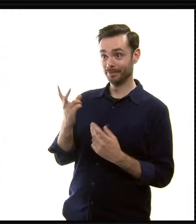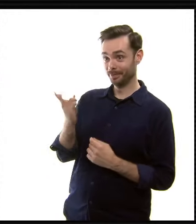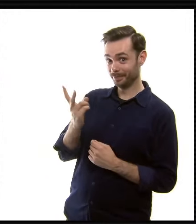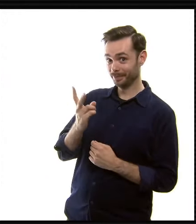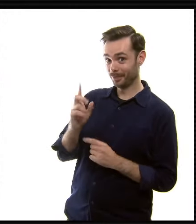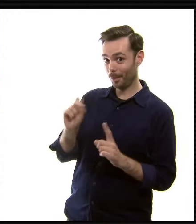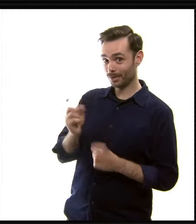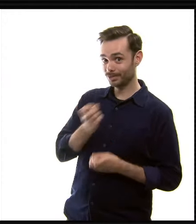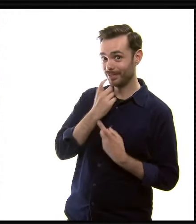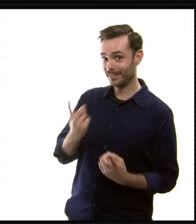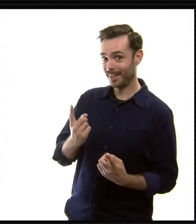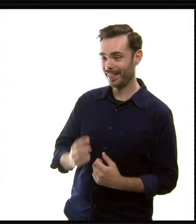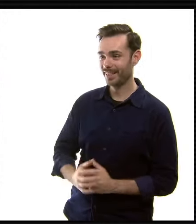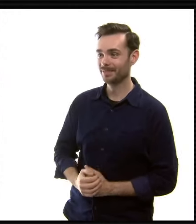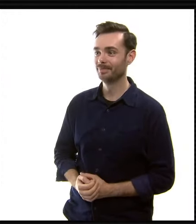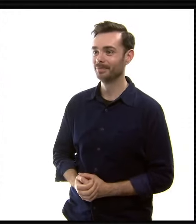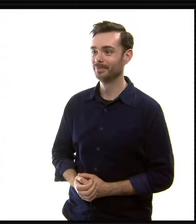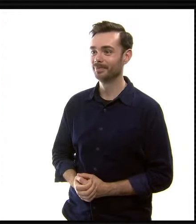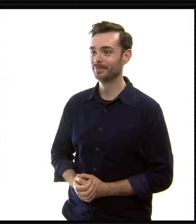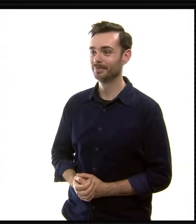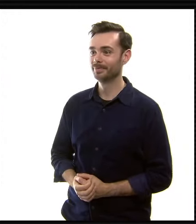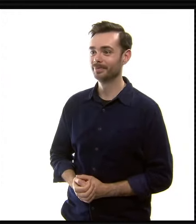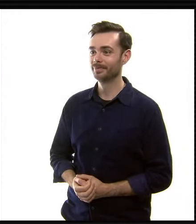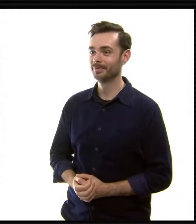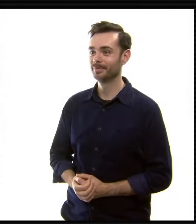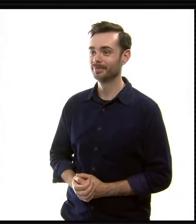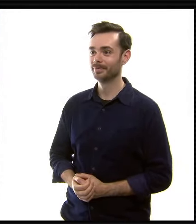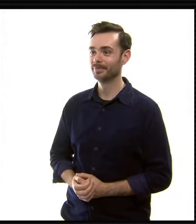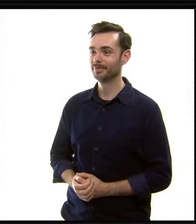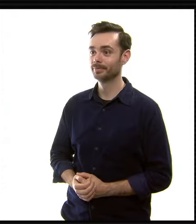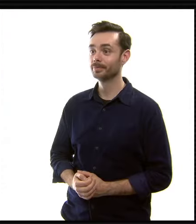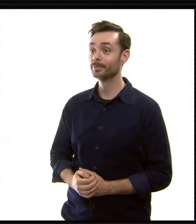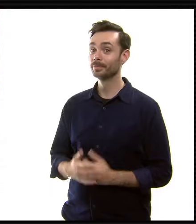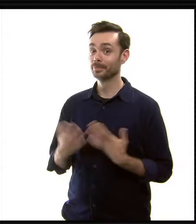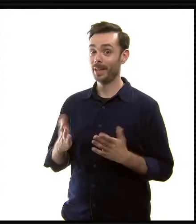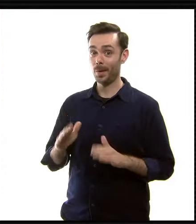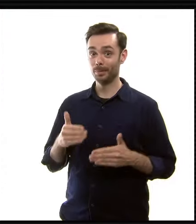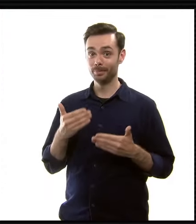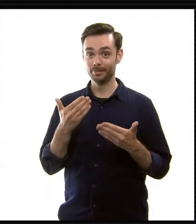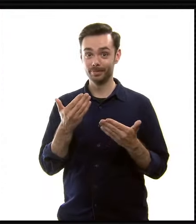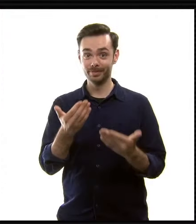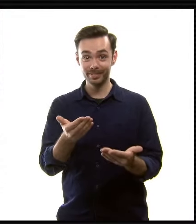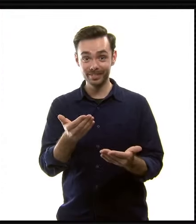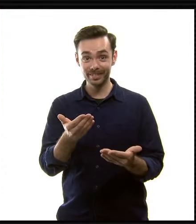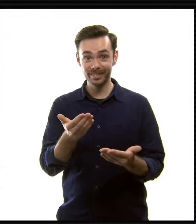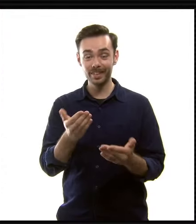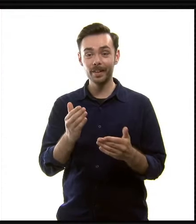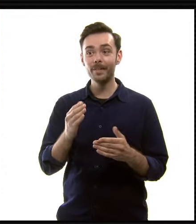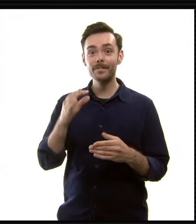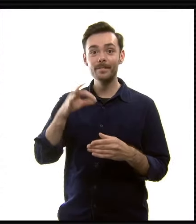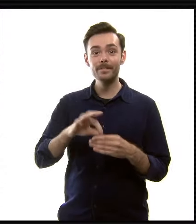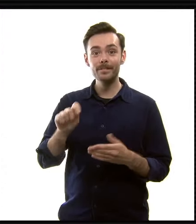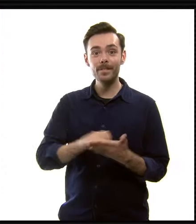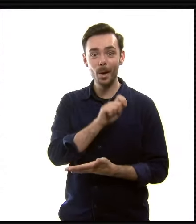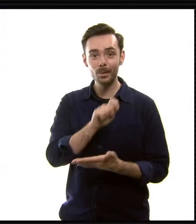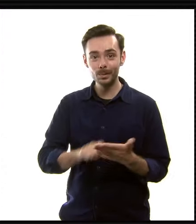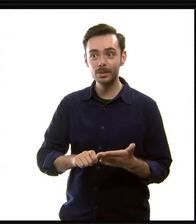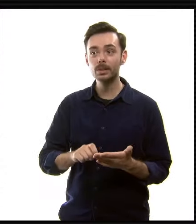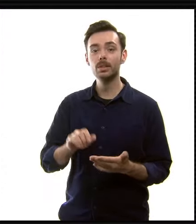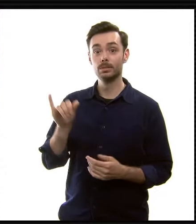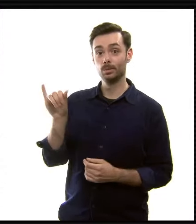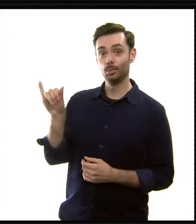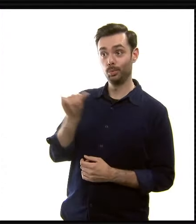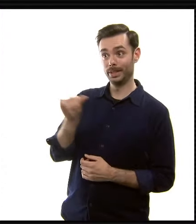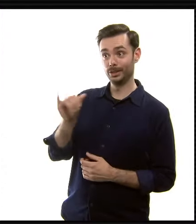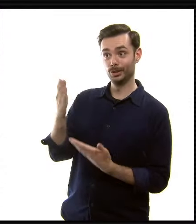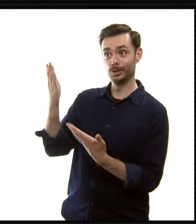us? So there's going to be a vote. So you all will be able to vote on which minifigure will be added to future LEGO Minecraft